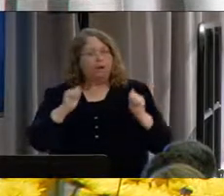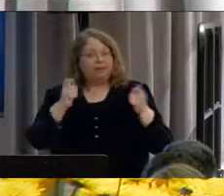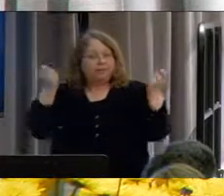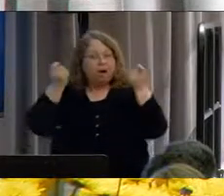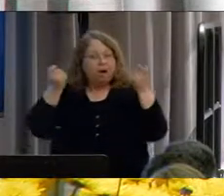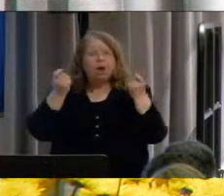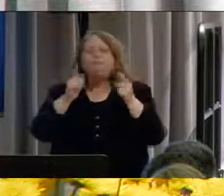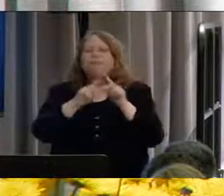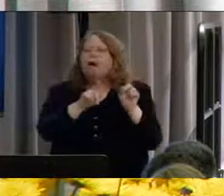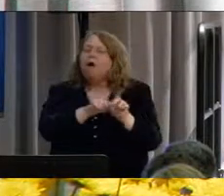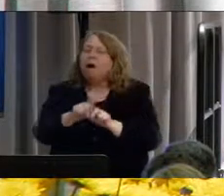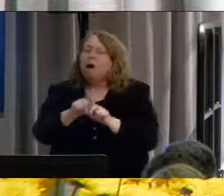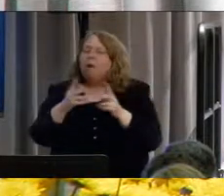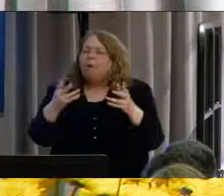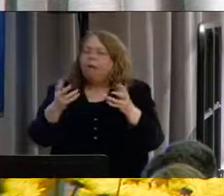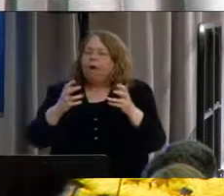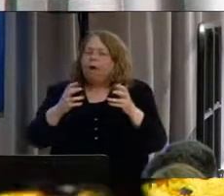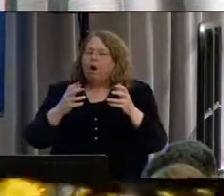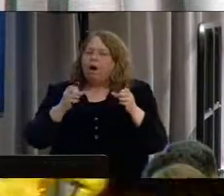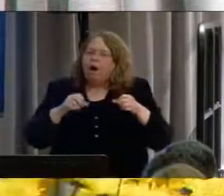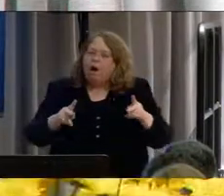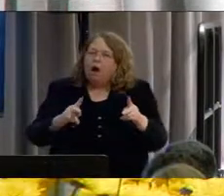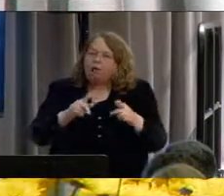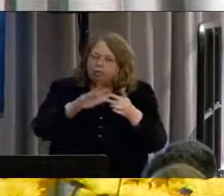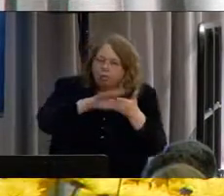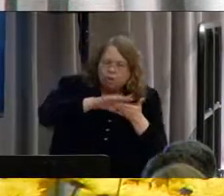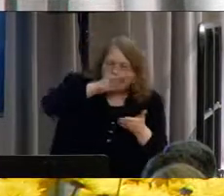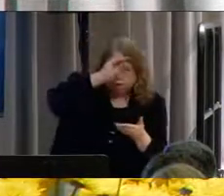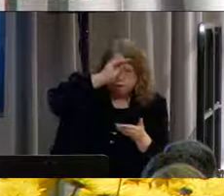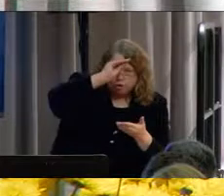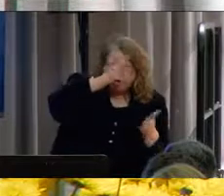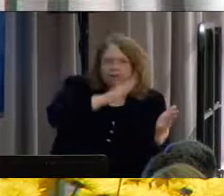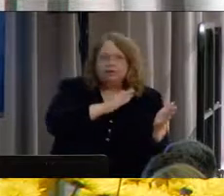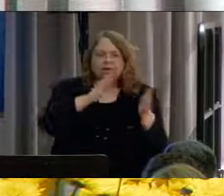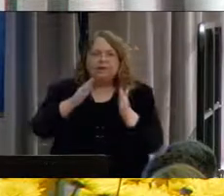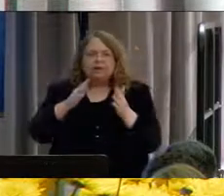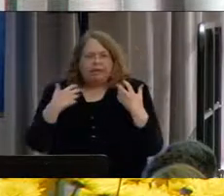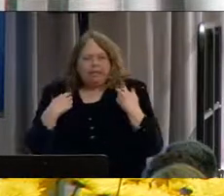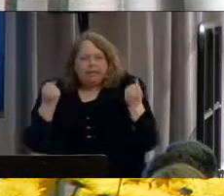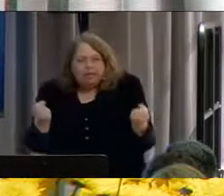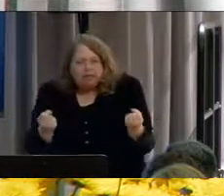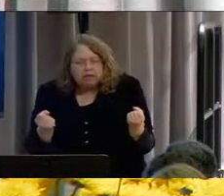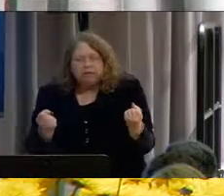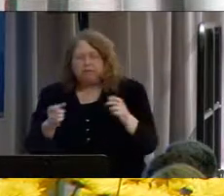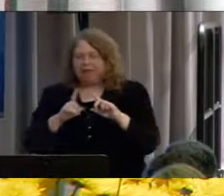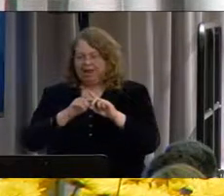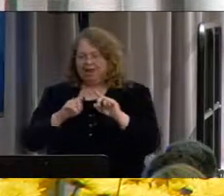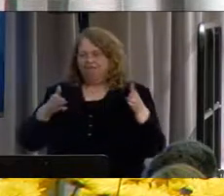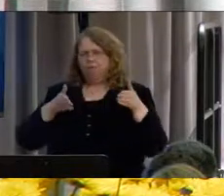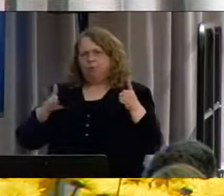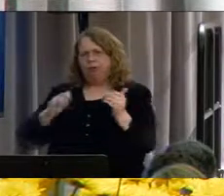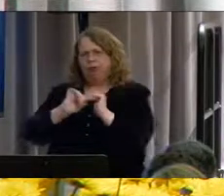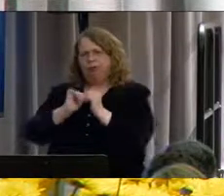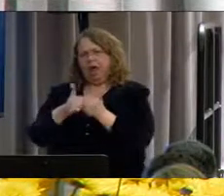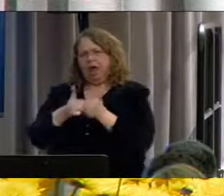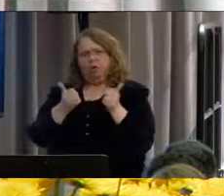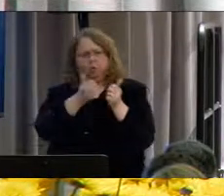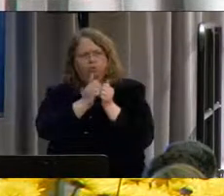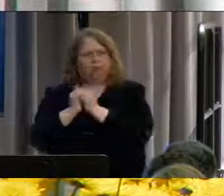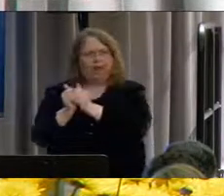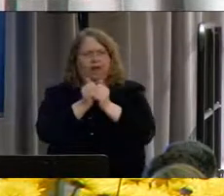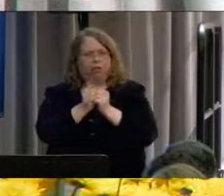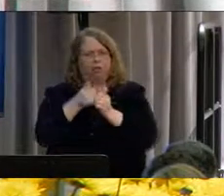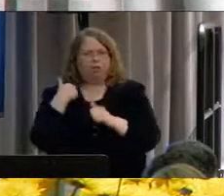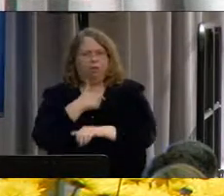learn. It's a chance to heal and to think about ways that we can do better together in what we